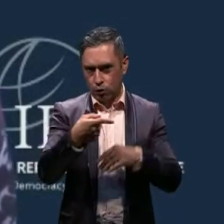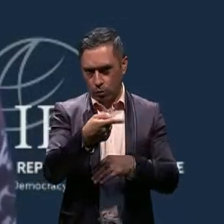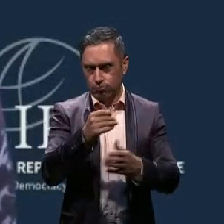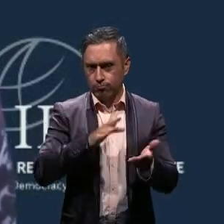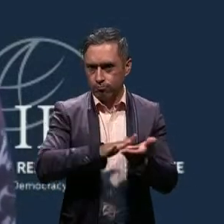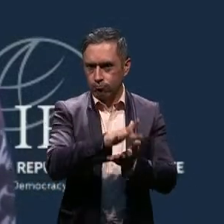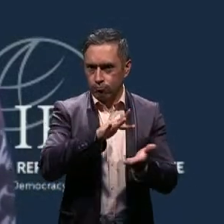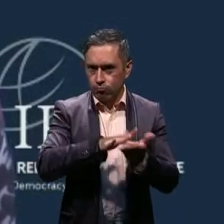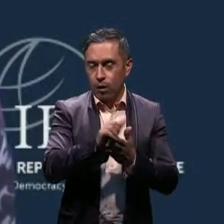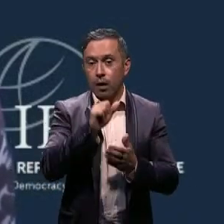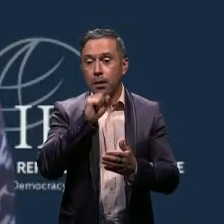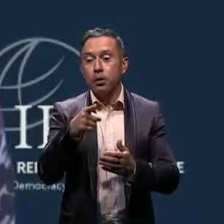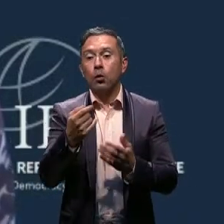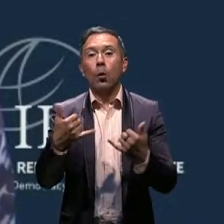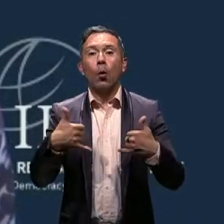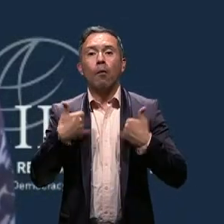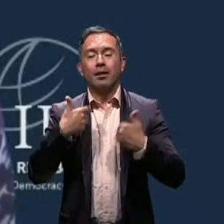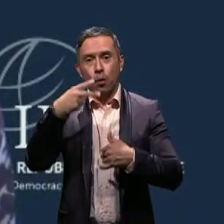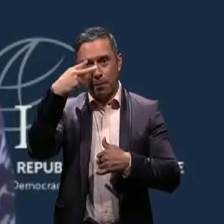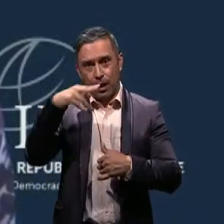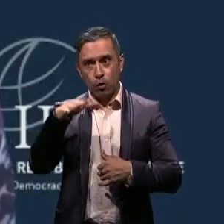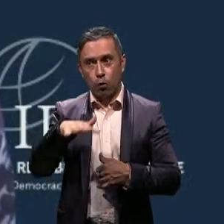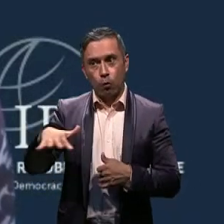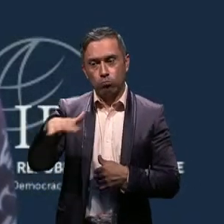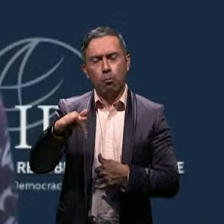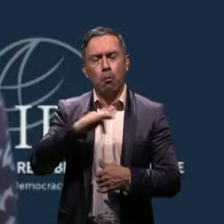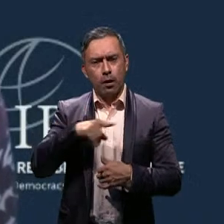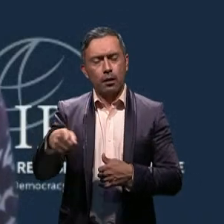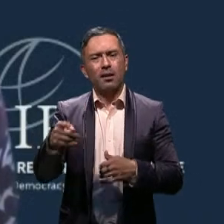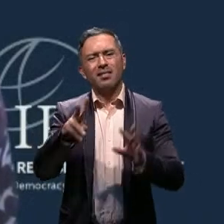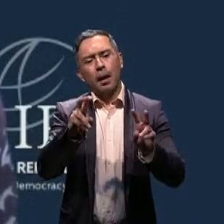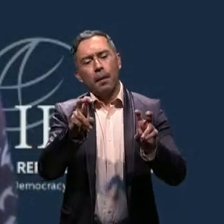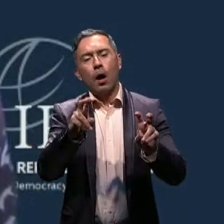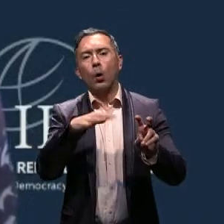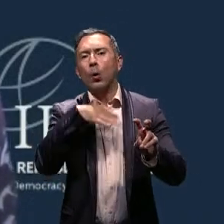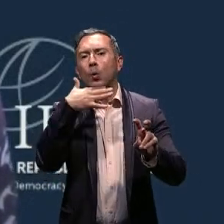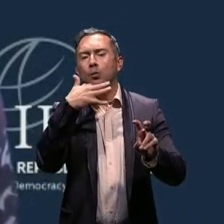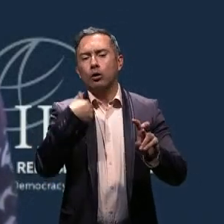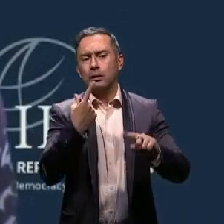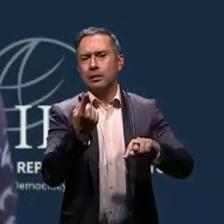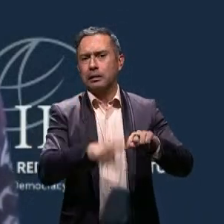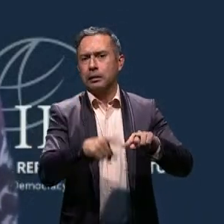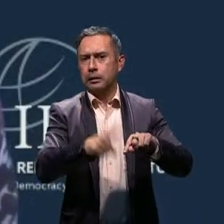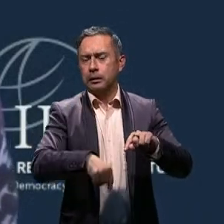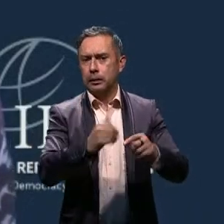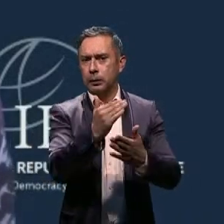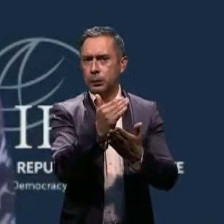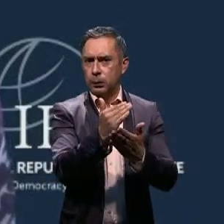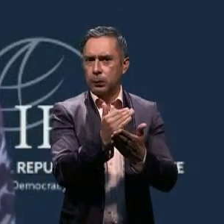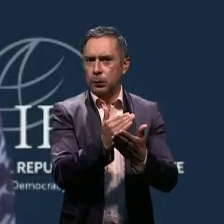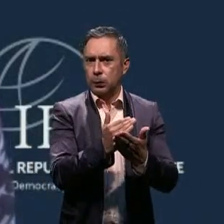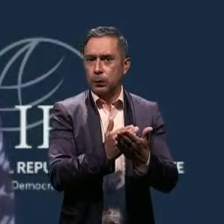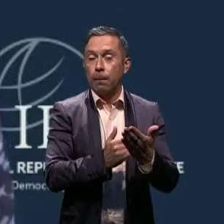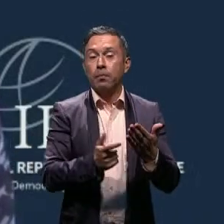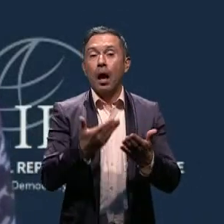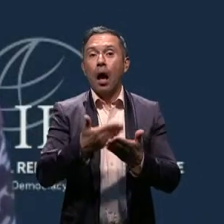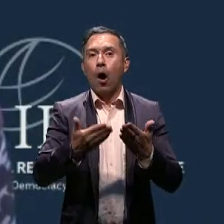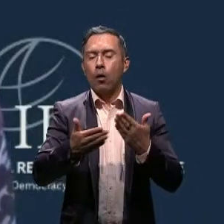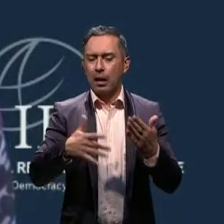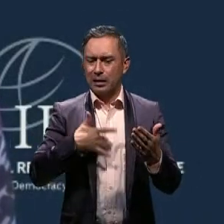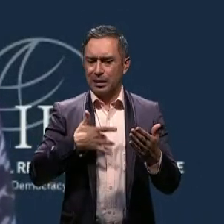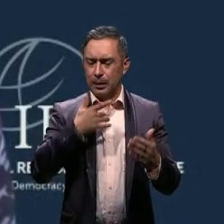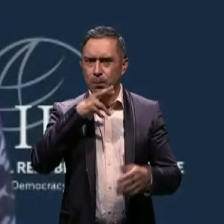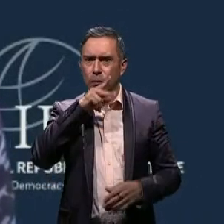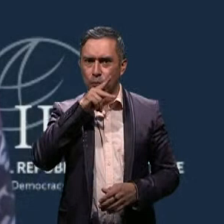government processes and in the participation of the Mexican youth in counteracting corruption. We are